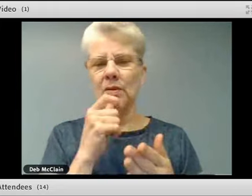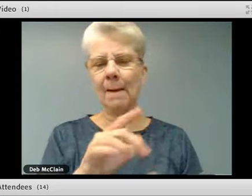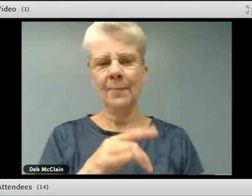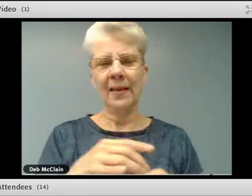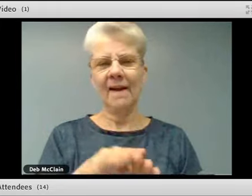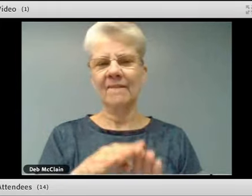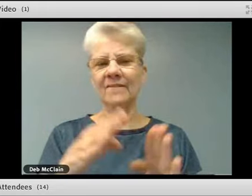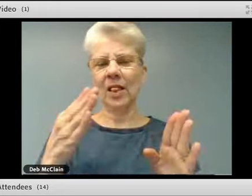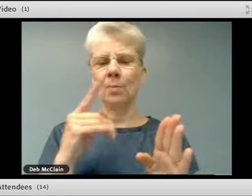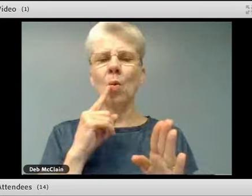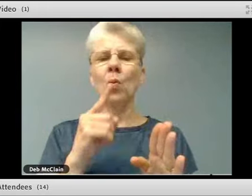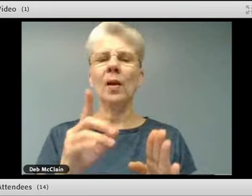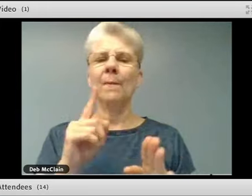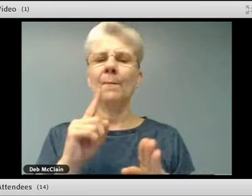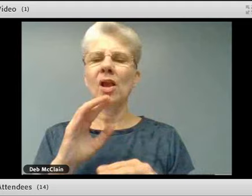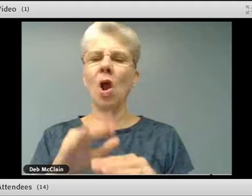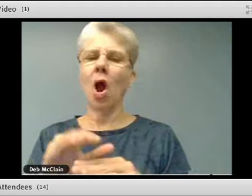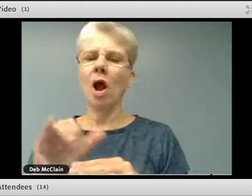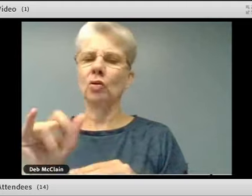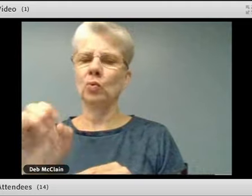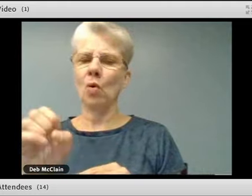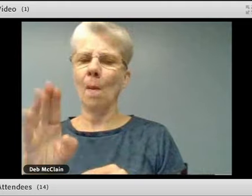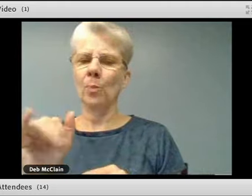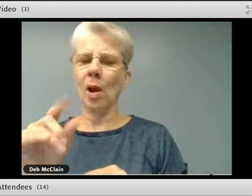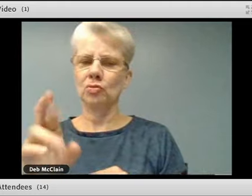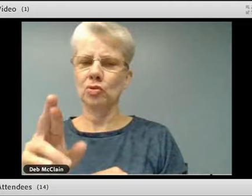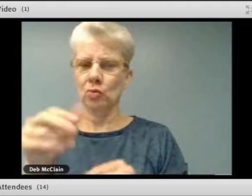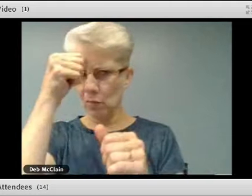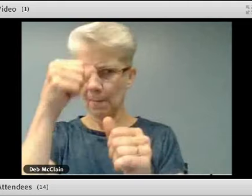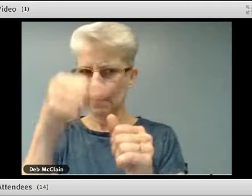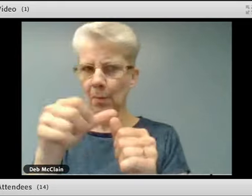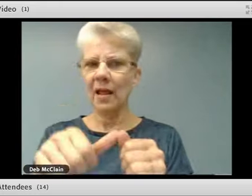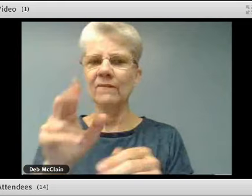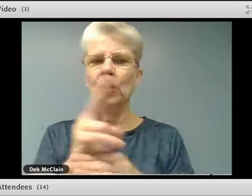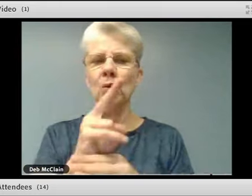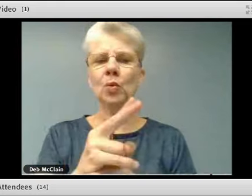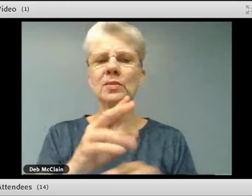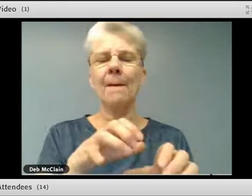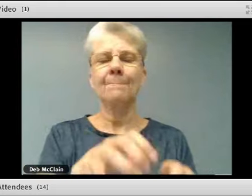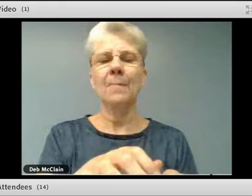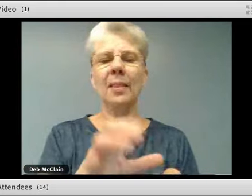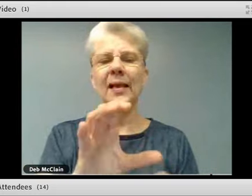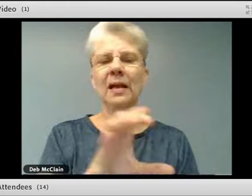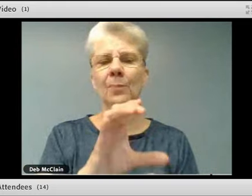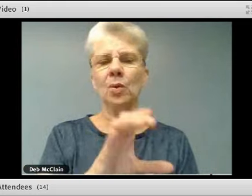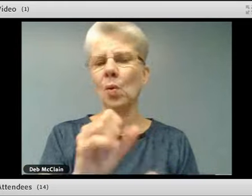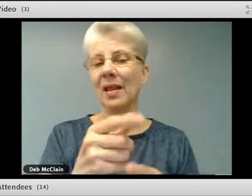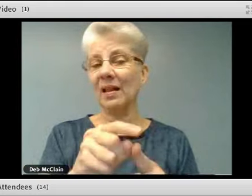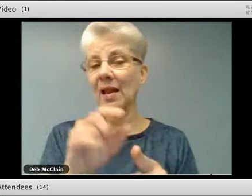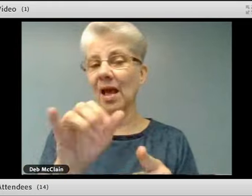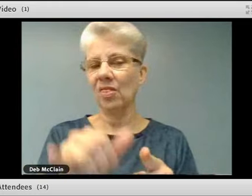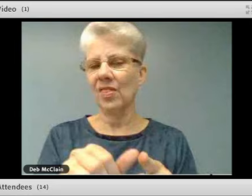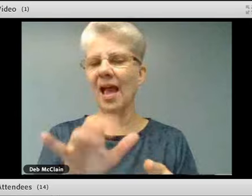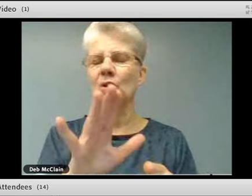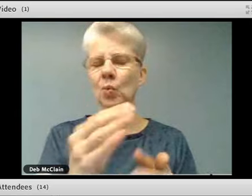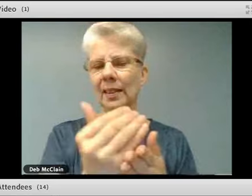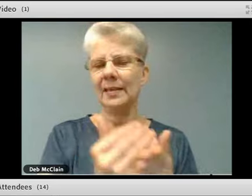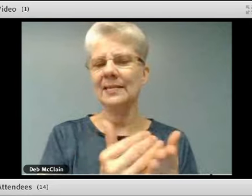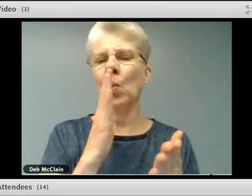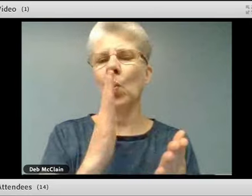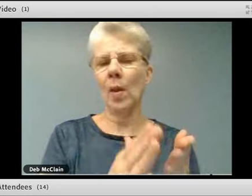there, but they will be available on your Chrome browser. So keep that in mind if you're using a public computer or anything like that, that your lists